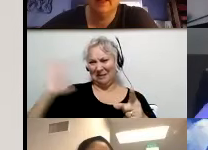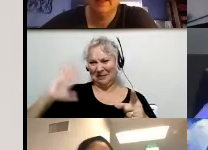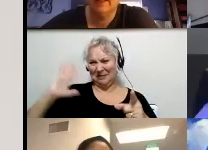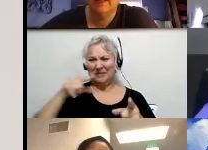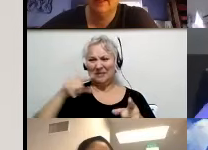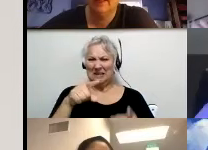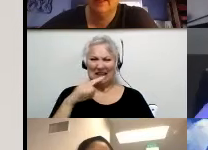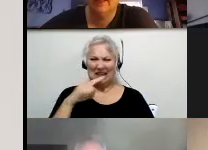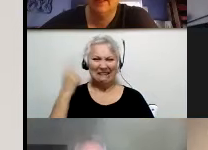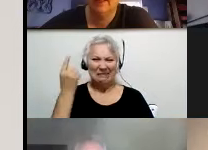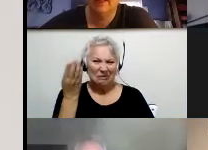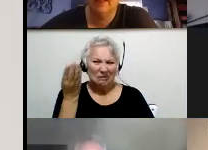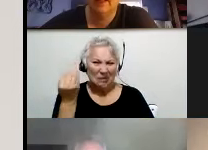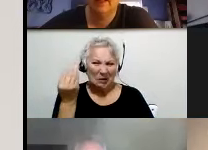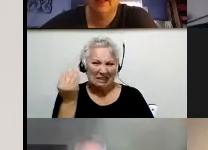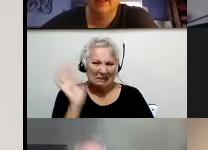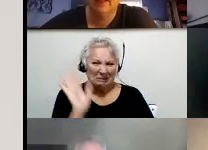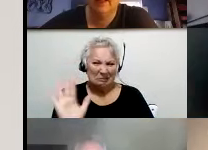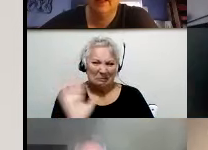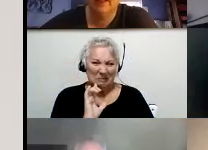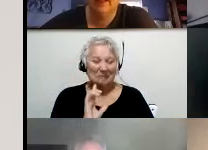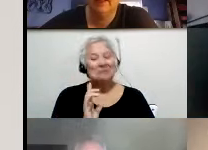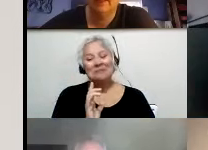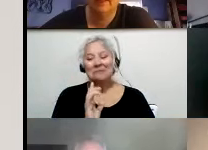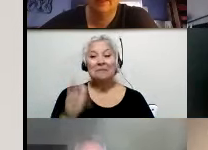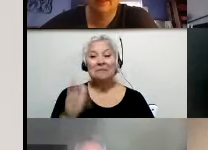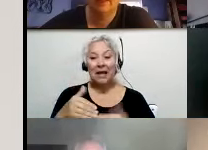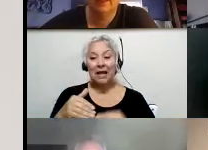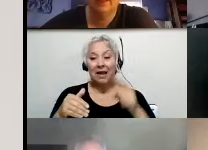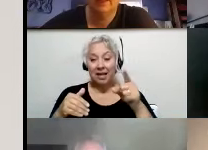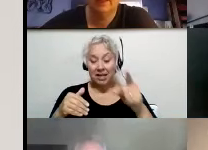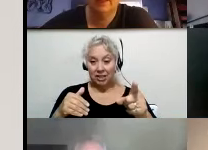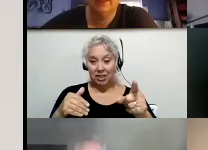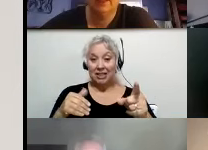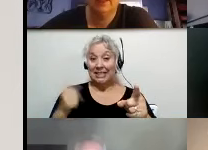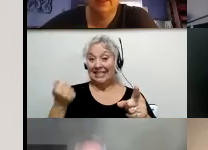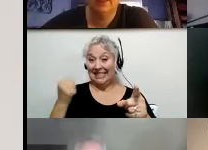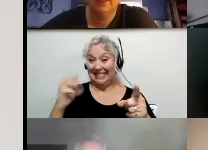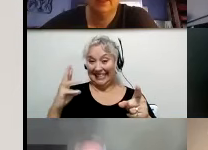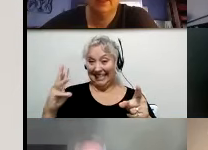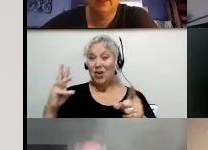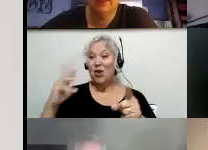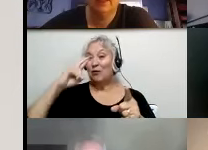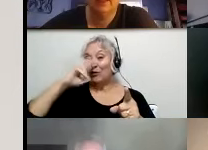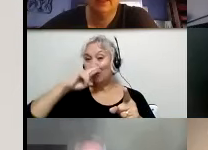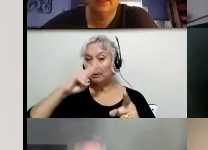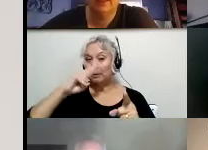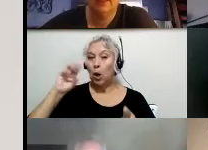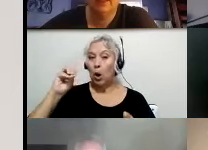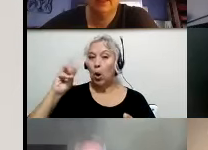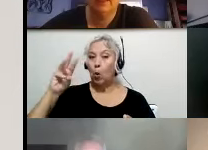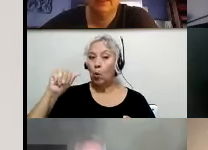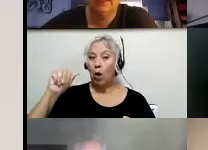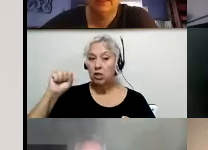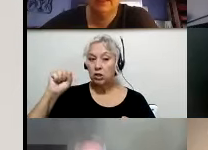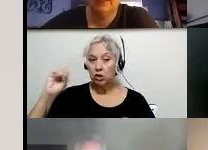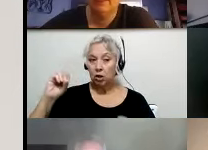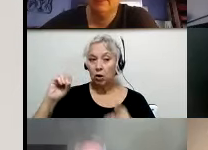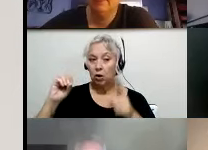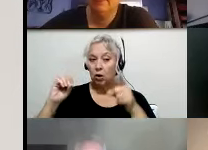was about like 14 in this picture. But Selena is a 16-year-old freshman at Owasso High School.